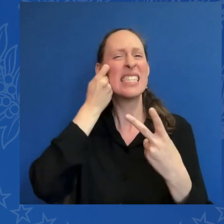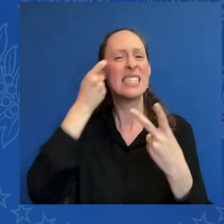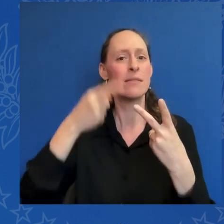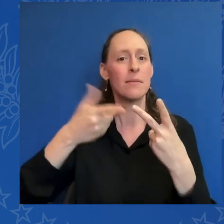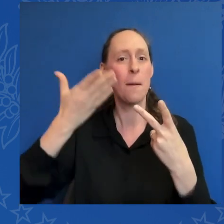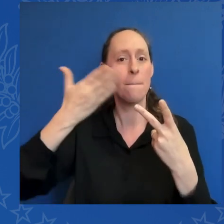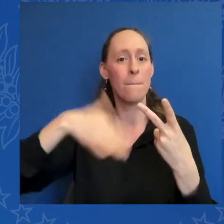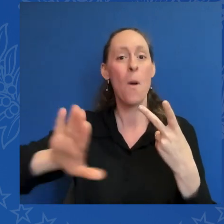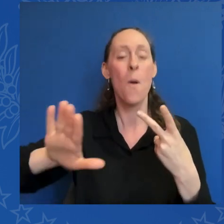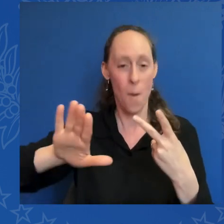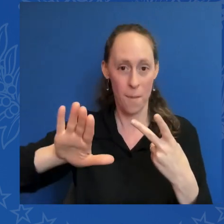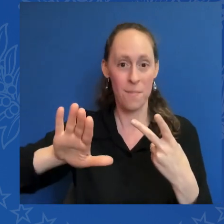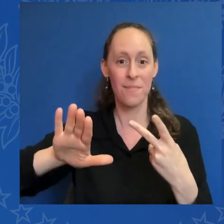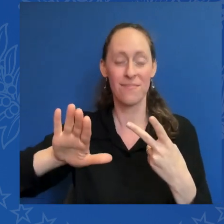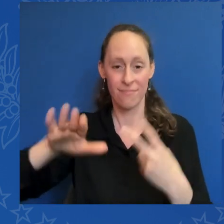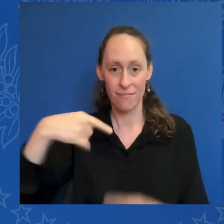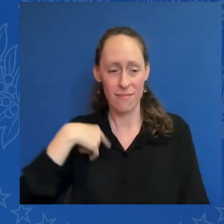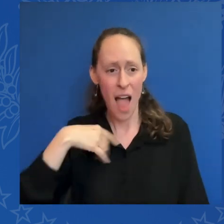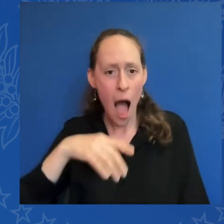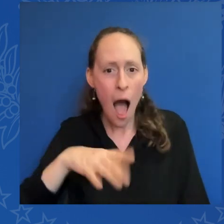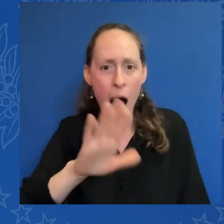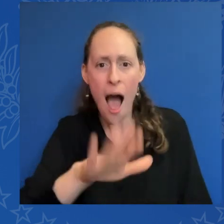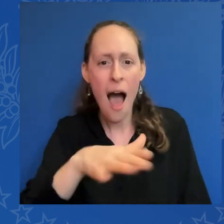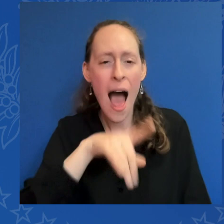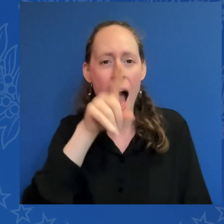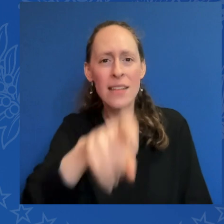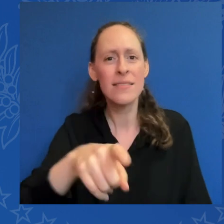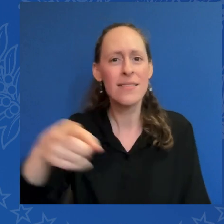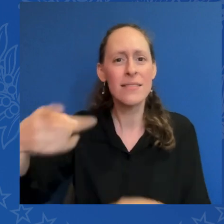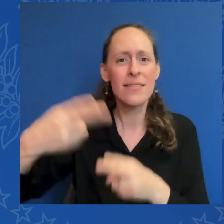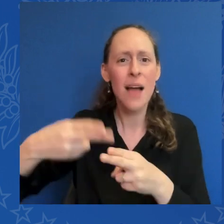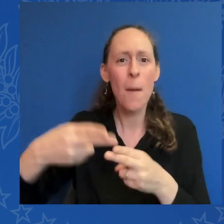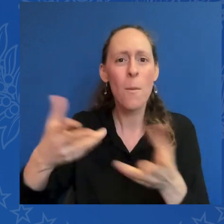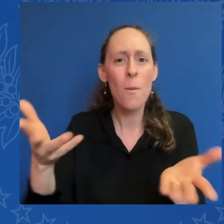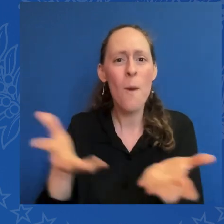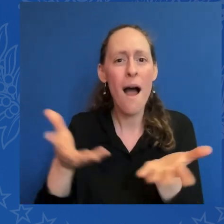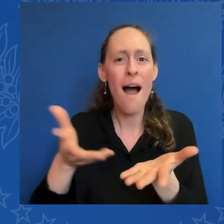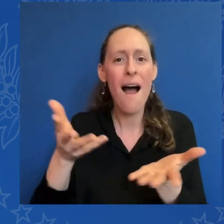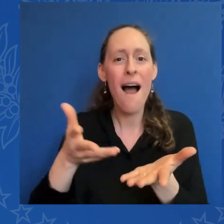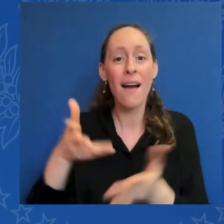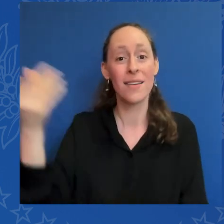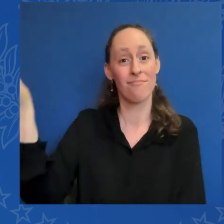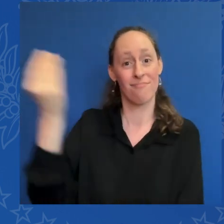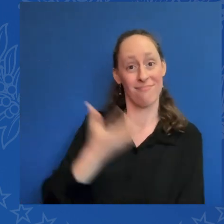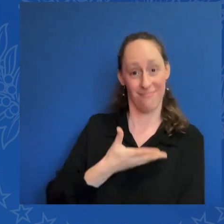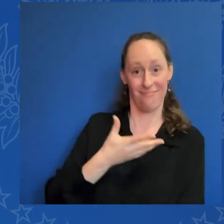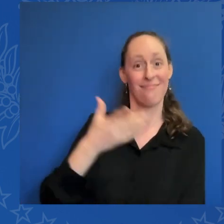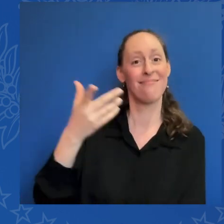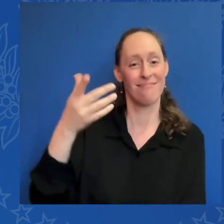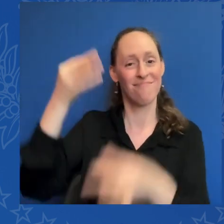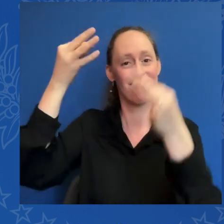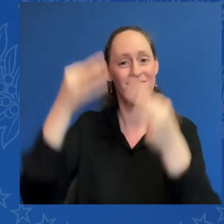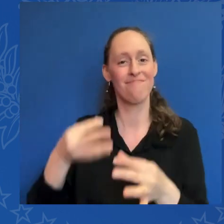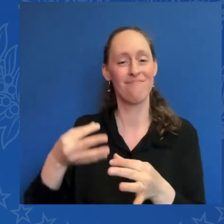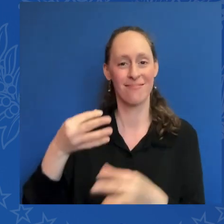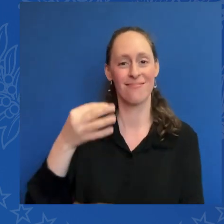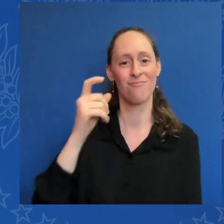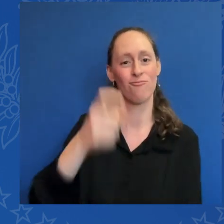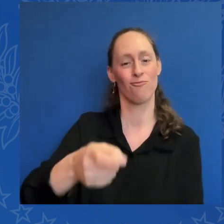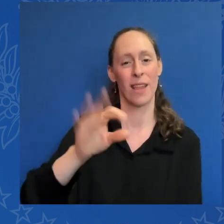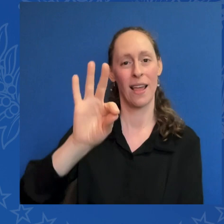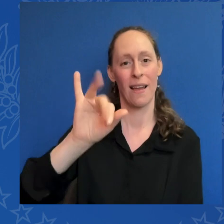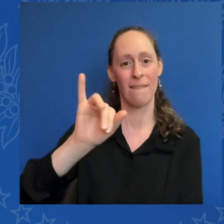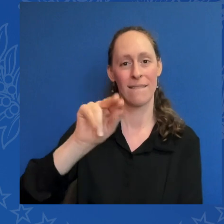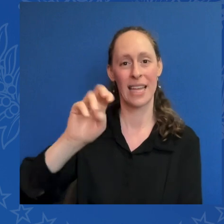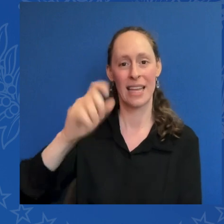going to name her?" And he said, "Finnegan." And I said, "No, what are we going to name her?" And because I thought